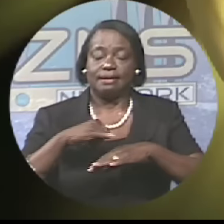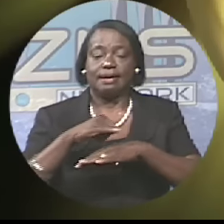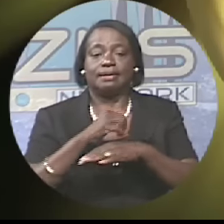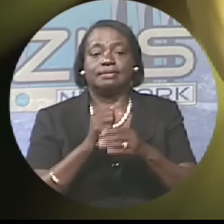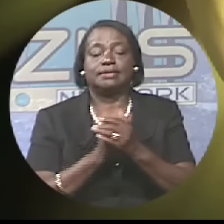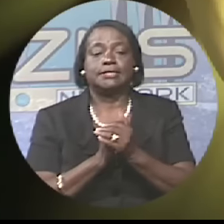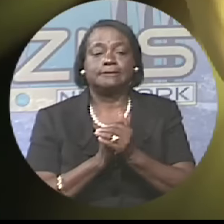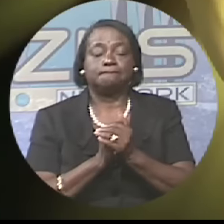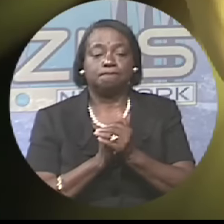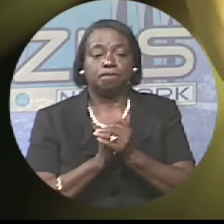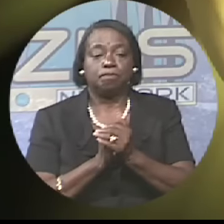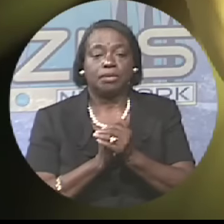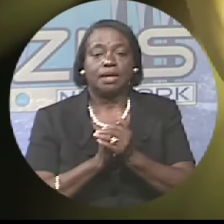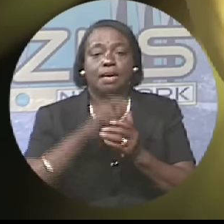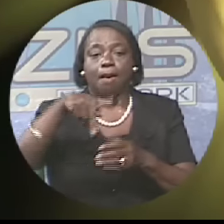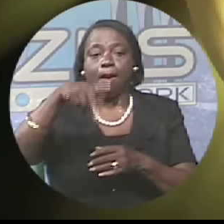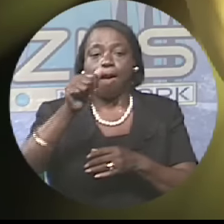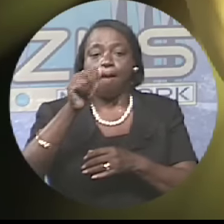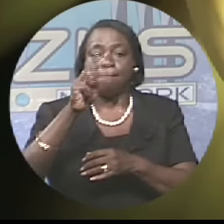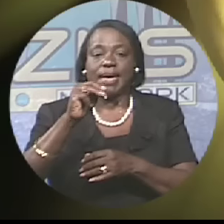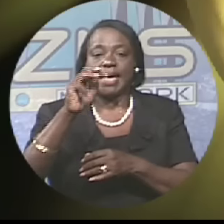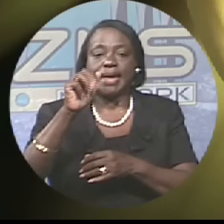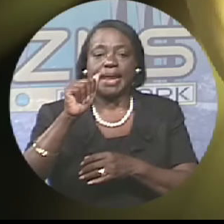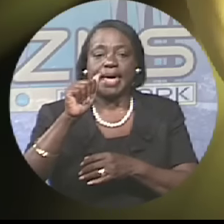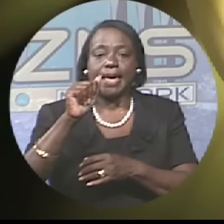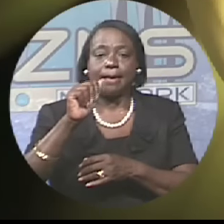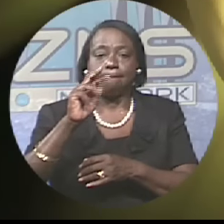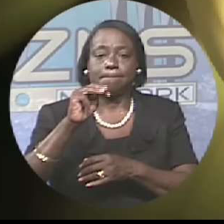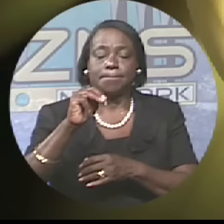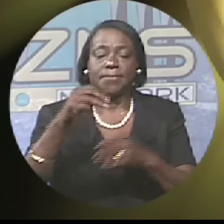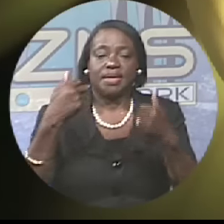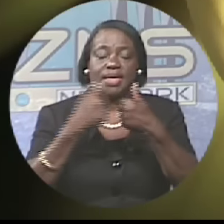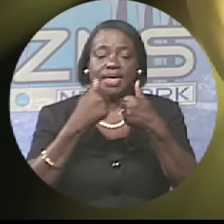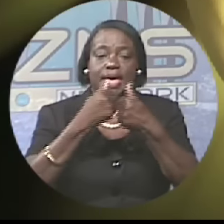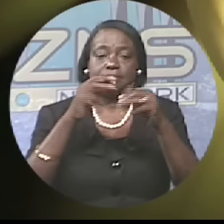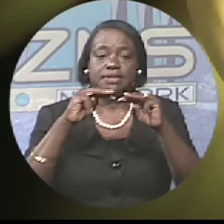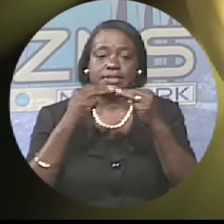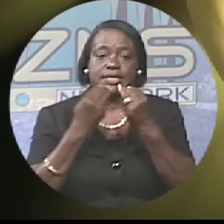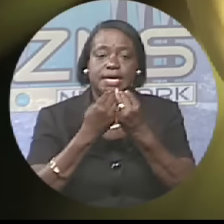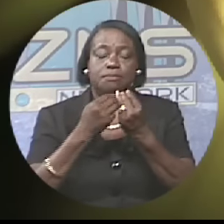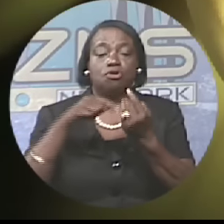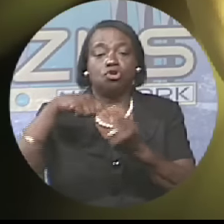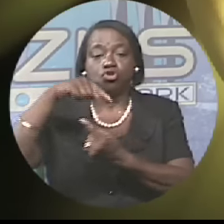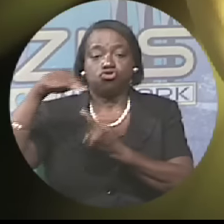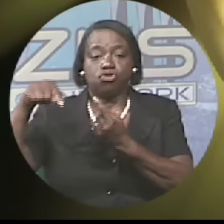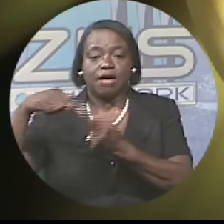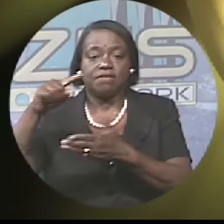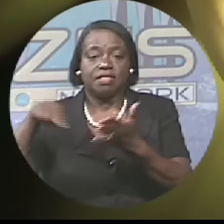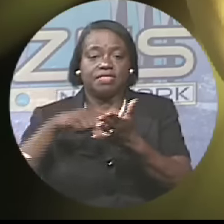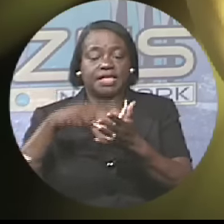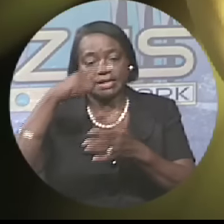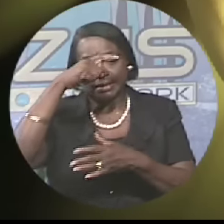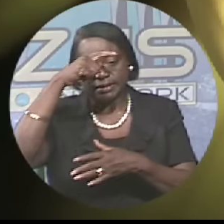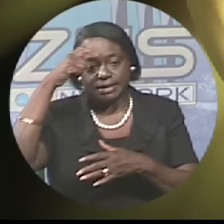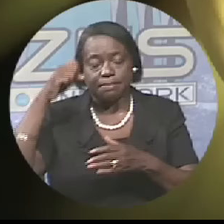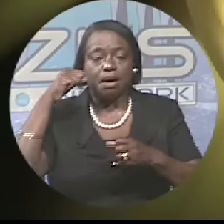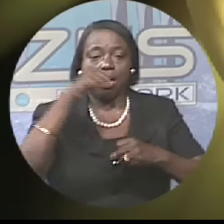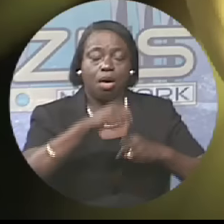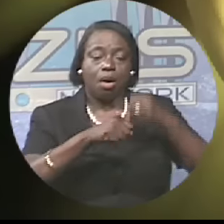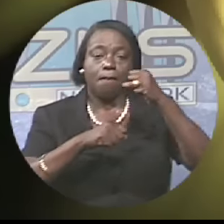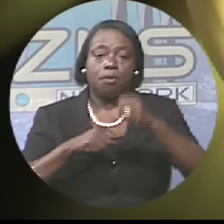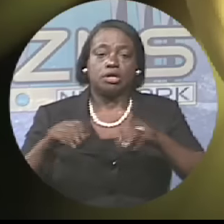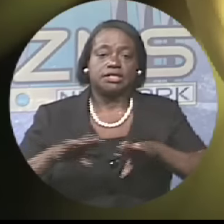2014 hosting. The Pan Am Games team was one of many that traveled this summer. The squad consisted of athletes that competed in boxing, swimming,